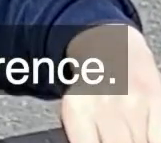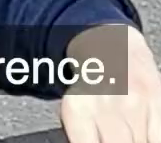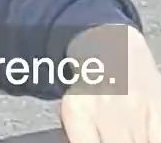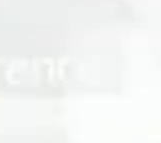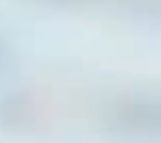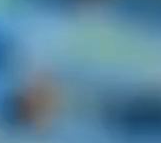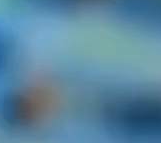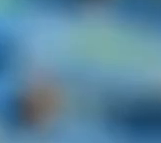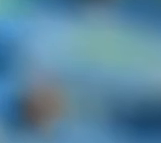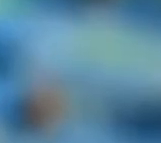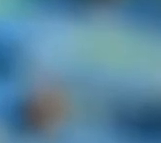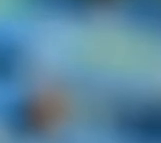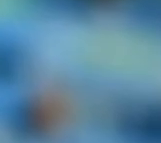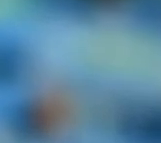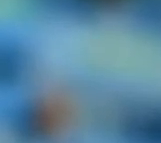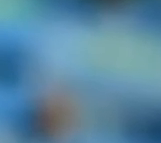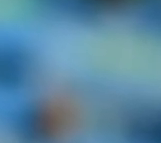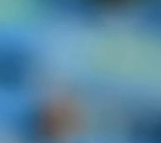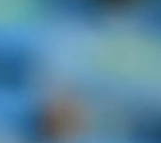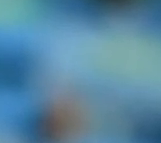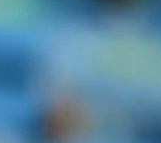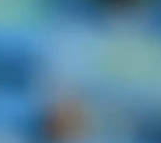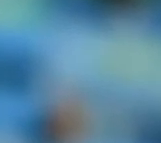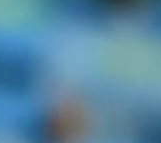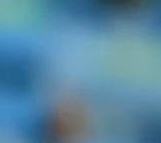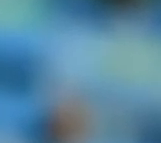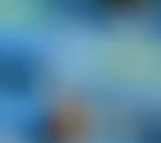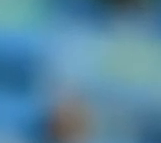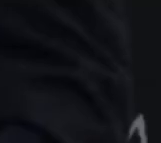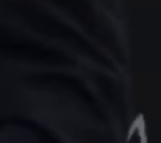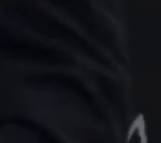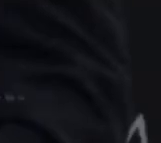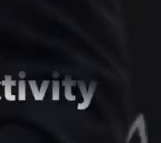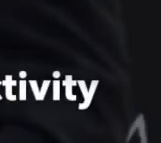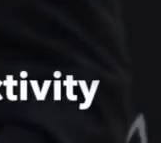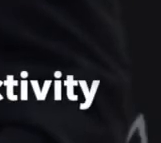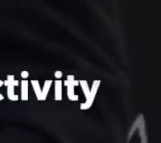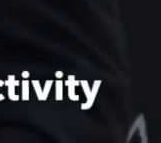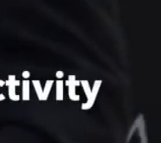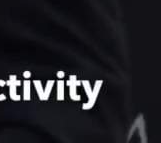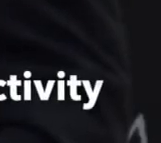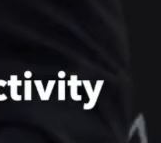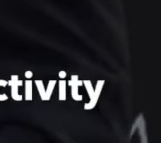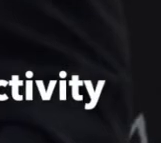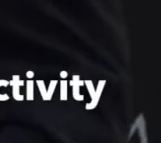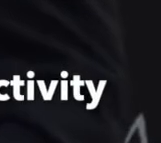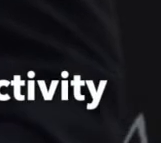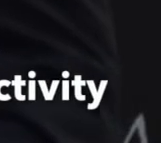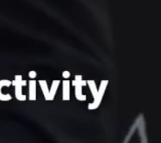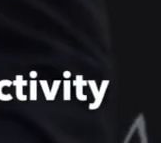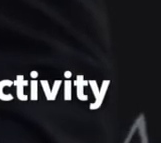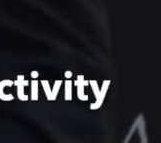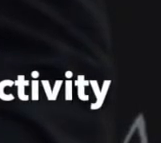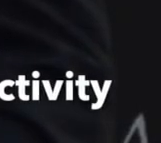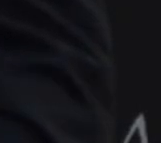biggest difference. That is the importance of inclusion for people with disabilities in